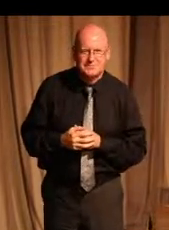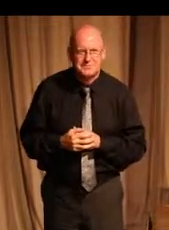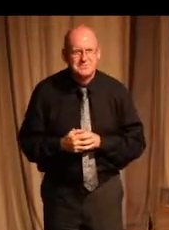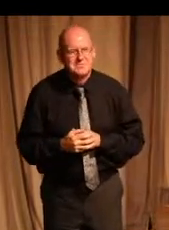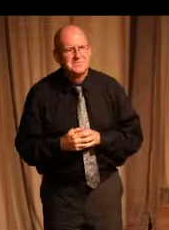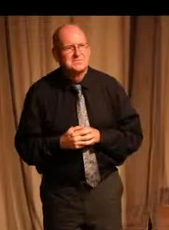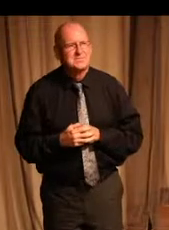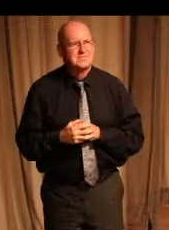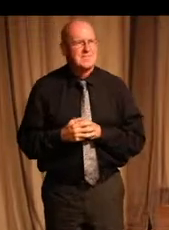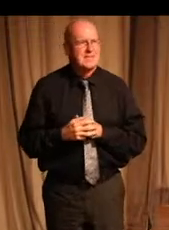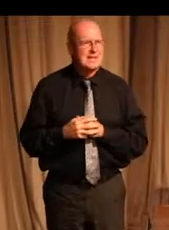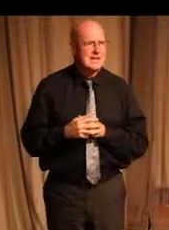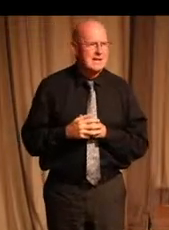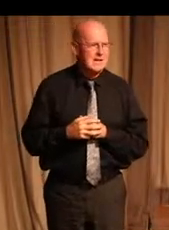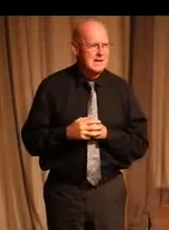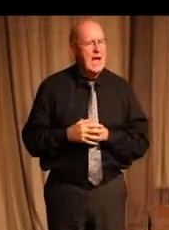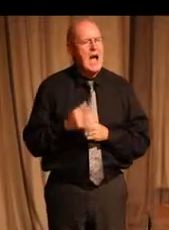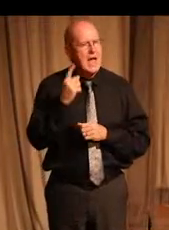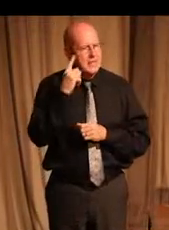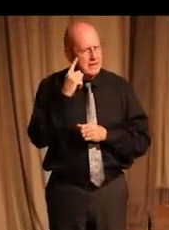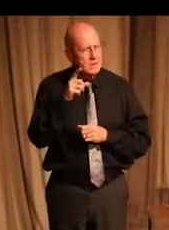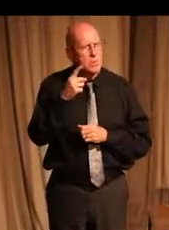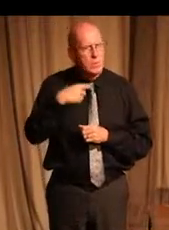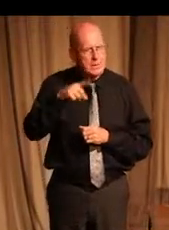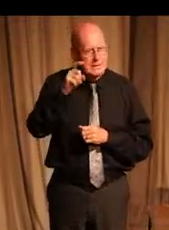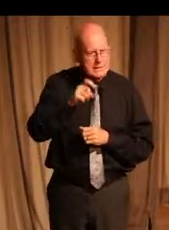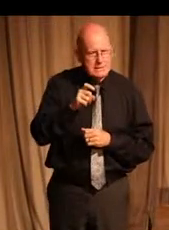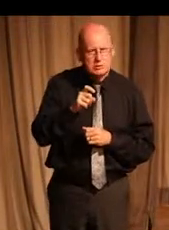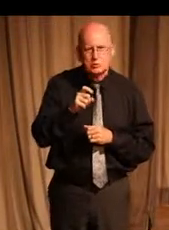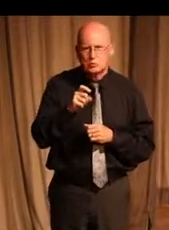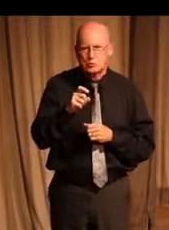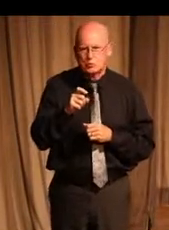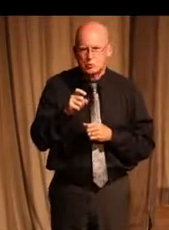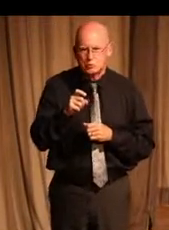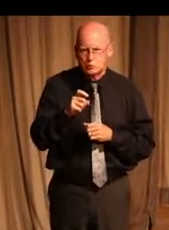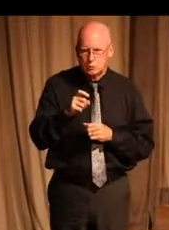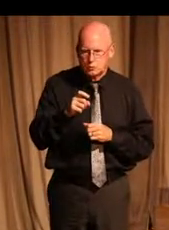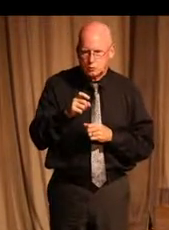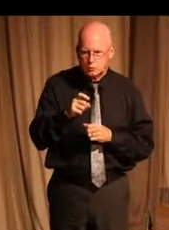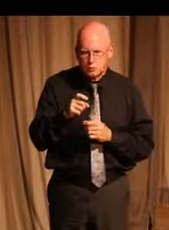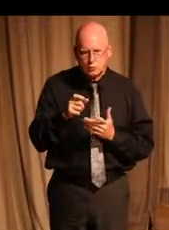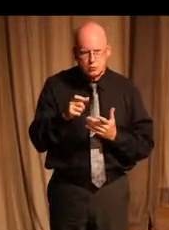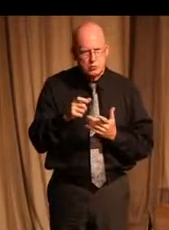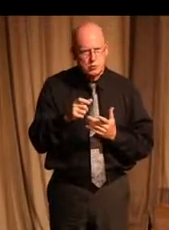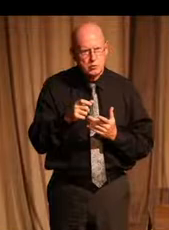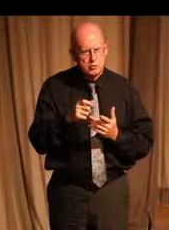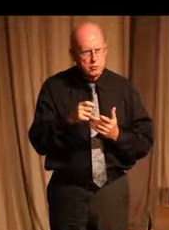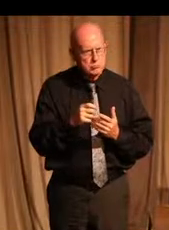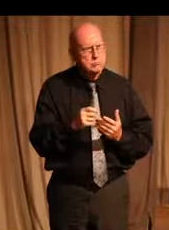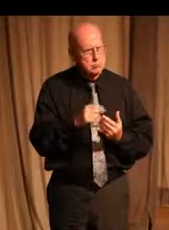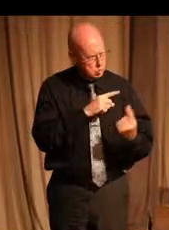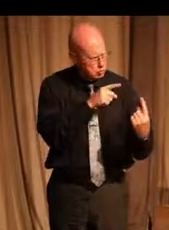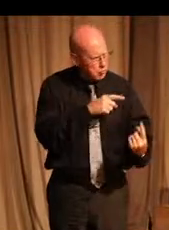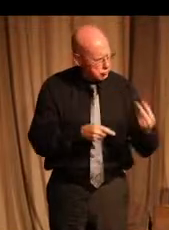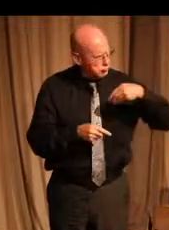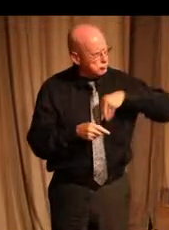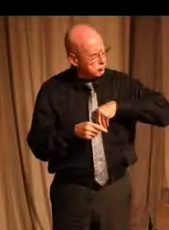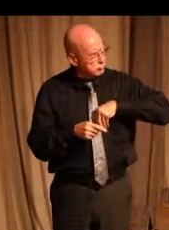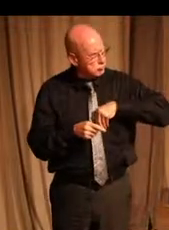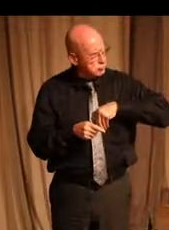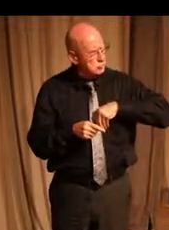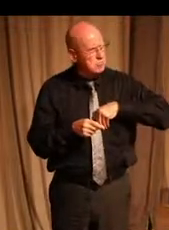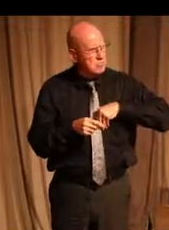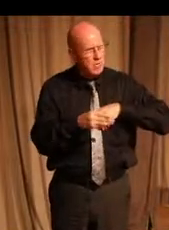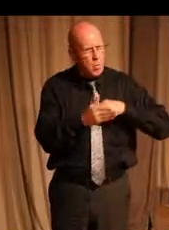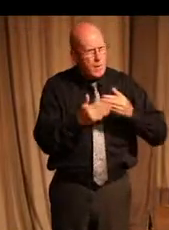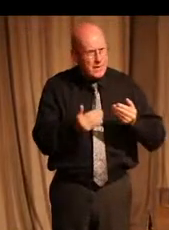So right. I don't think it's either or. I think that we have to hold all of parts of ourselves, including the struggle, including all of what brought us here today,